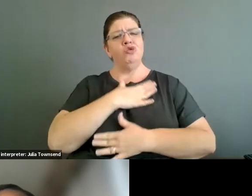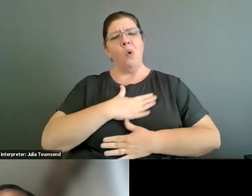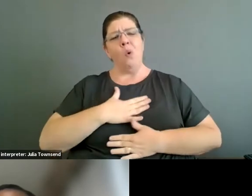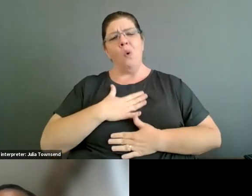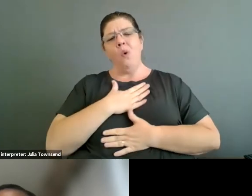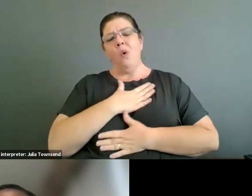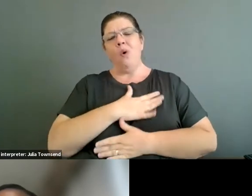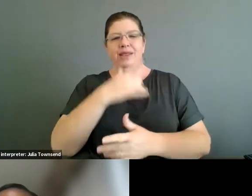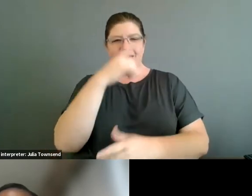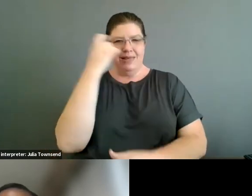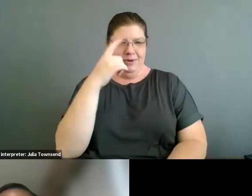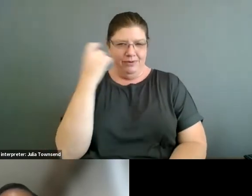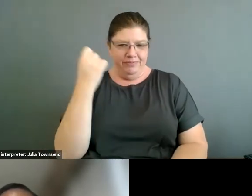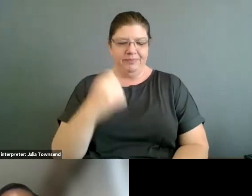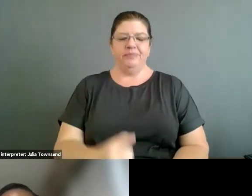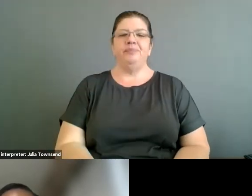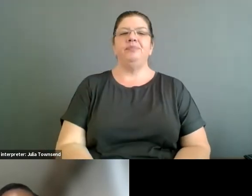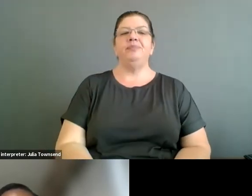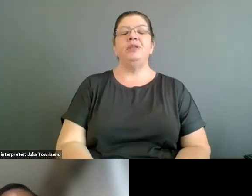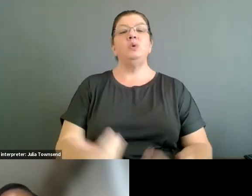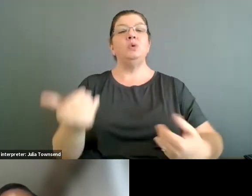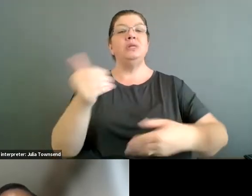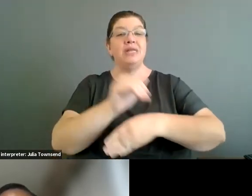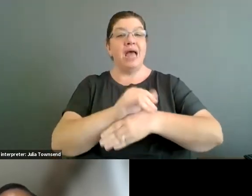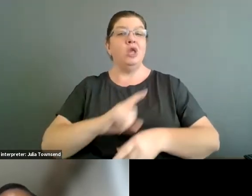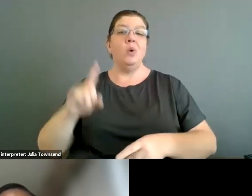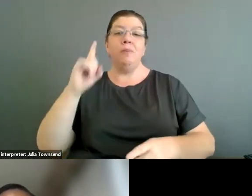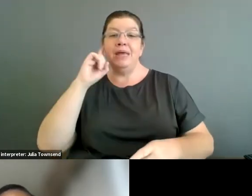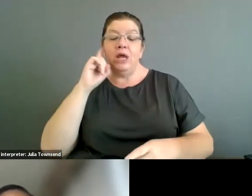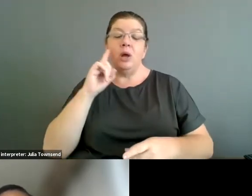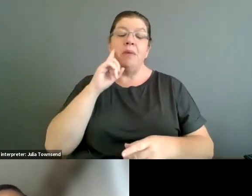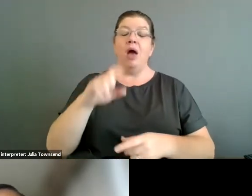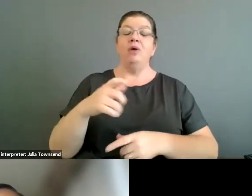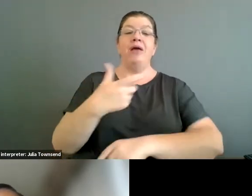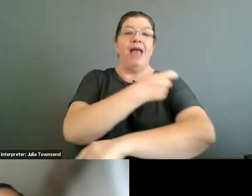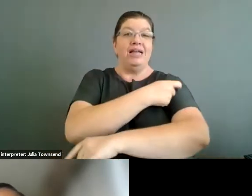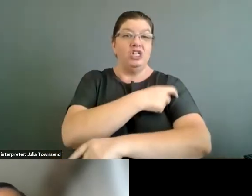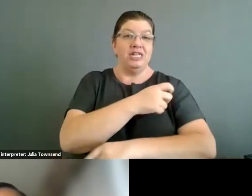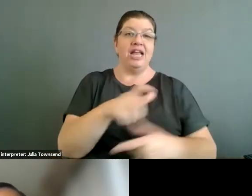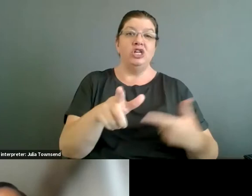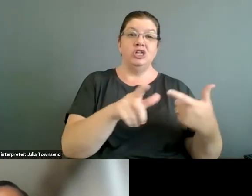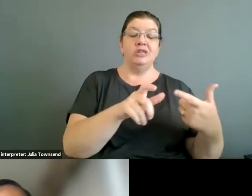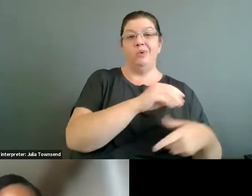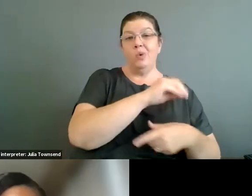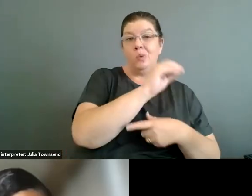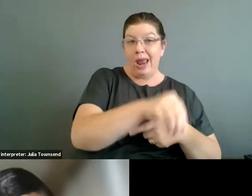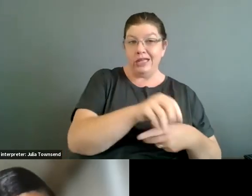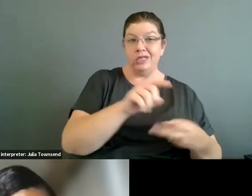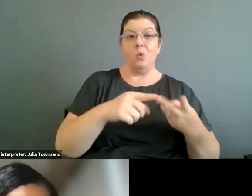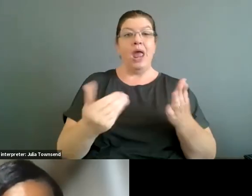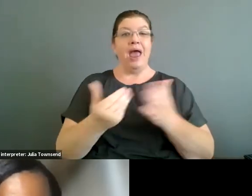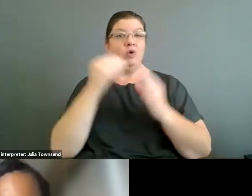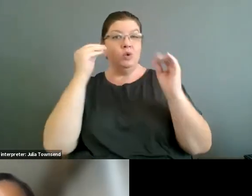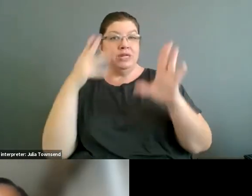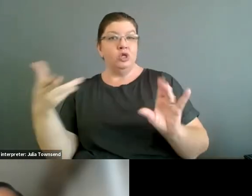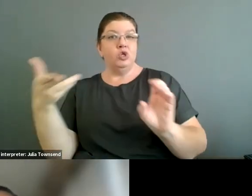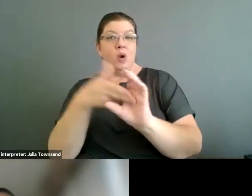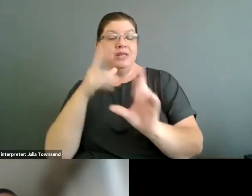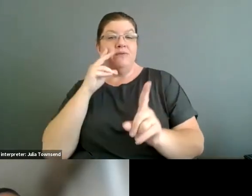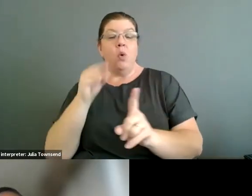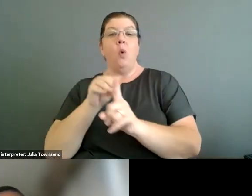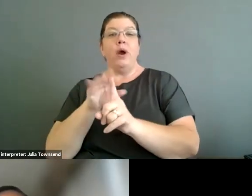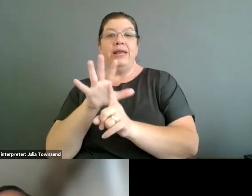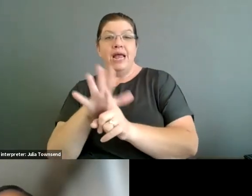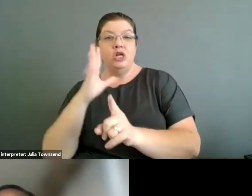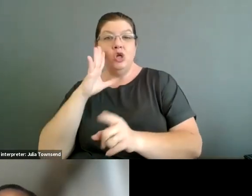summer. Tonight, you'll be hearing about vaccination rates. We also have our new teachers joining us for an orientation on